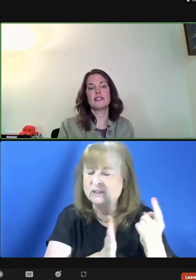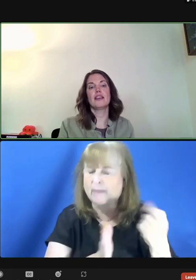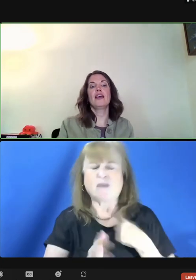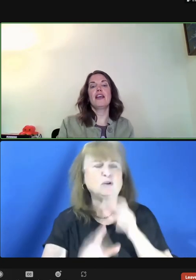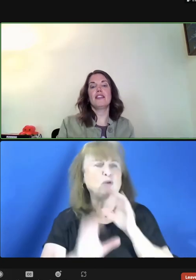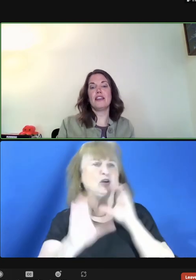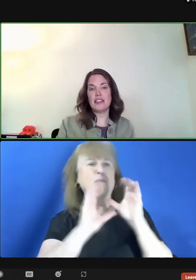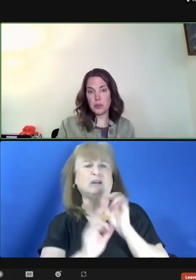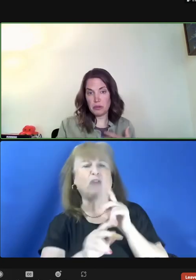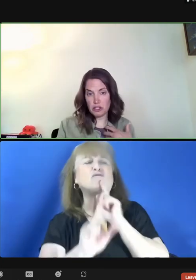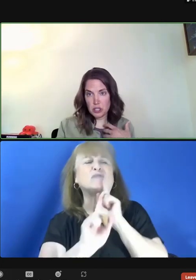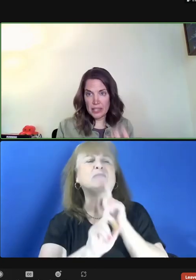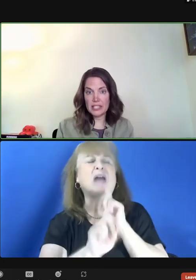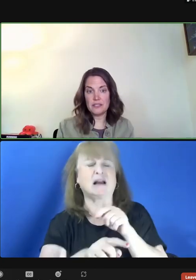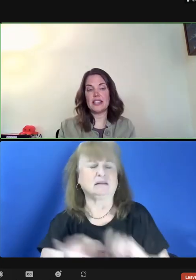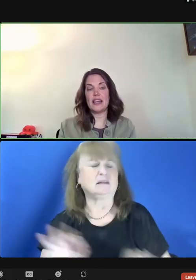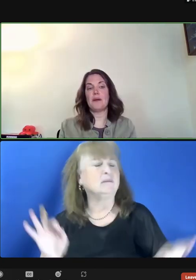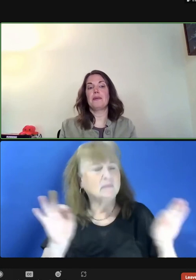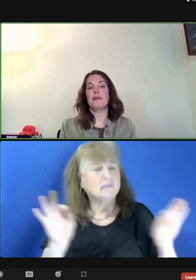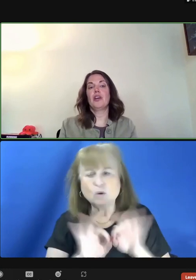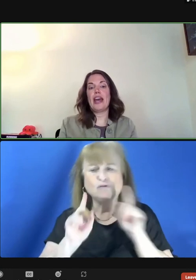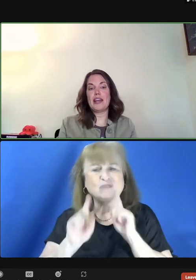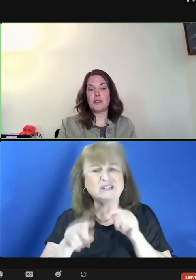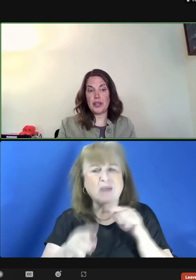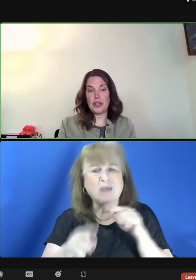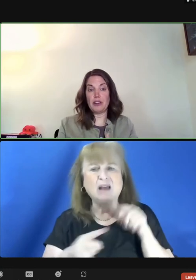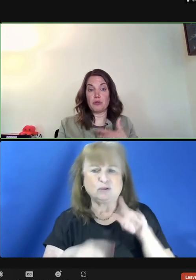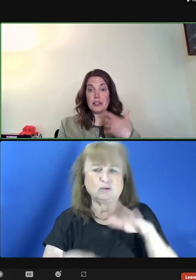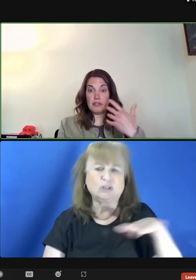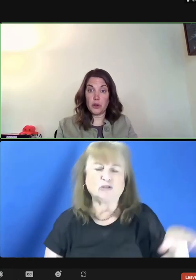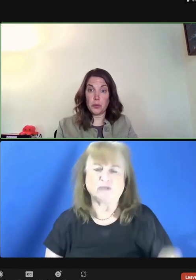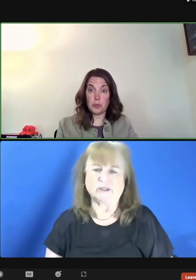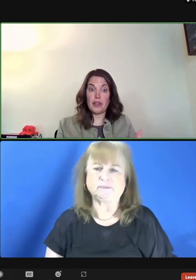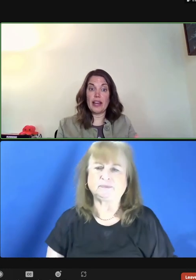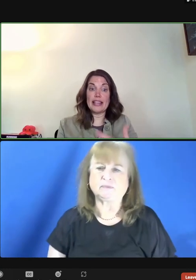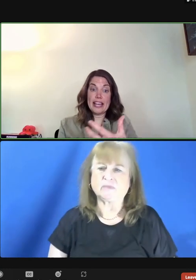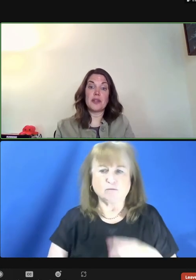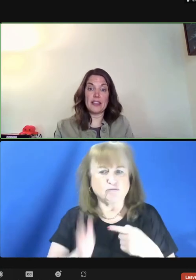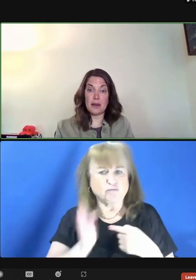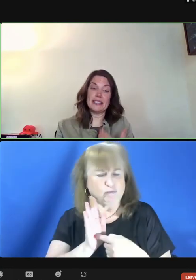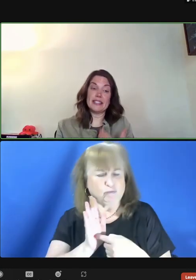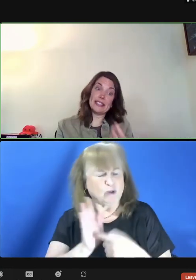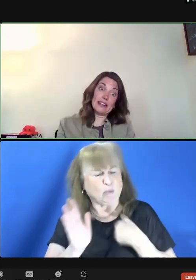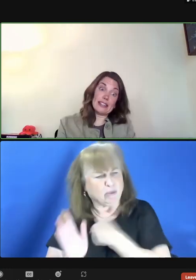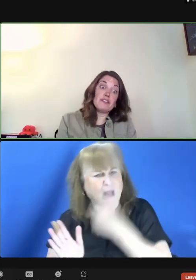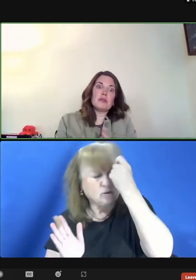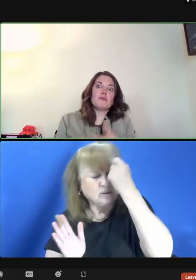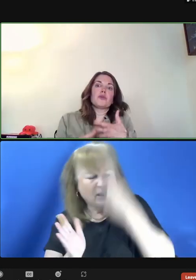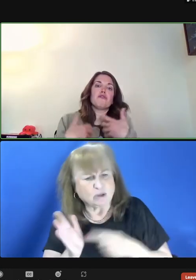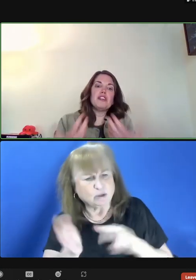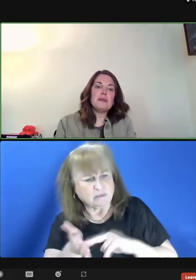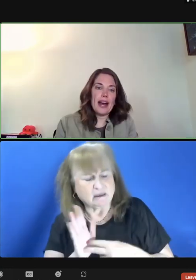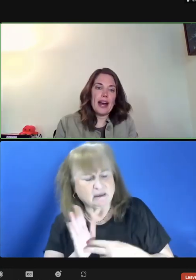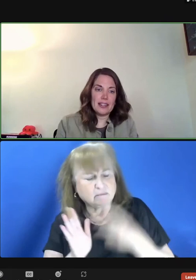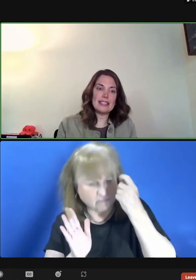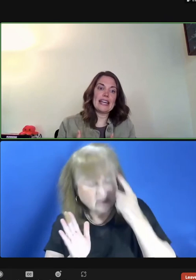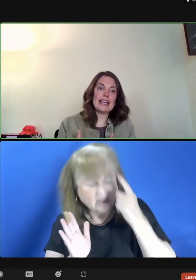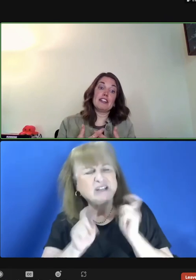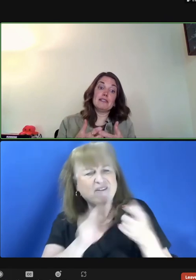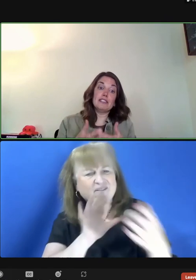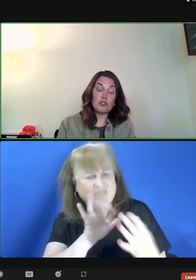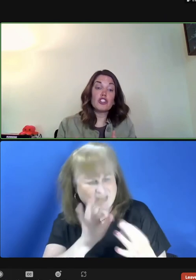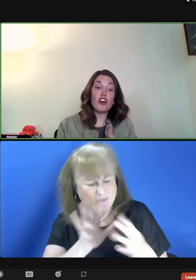something to us, that we were responsive to them, and we engage with them and give them some sort of